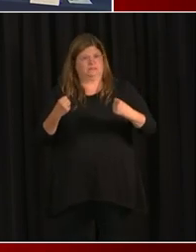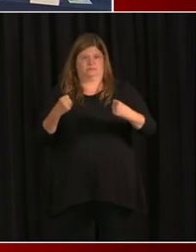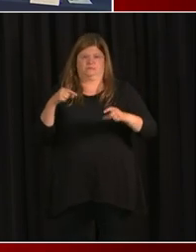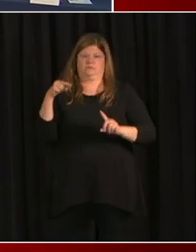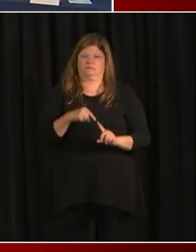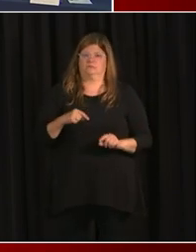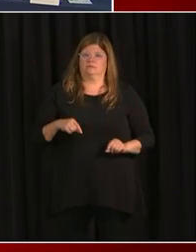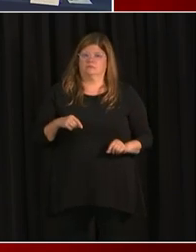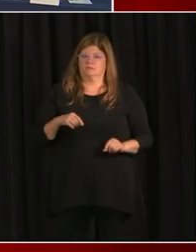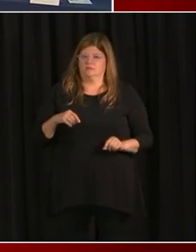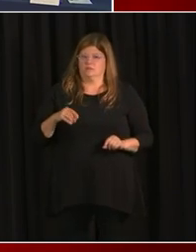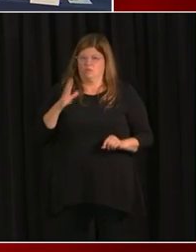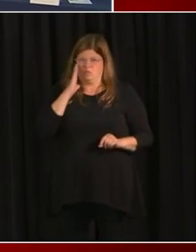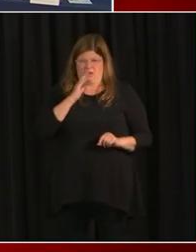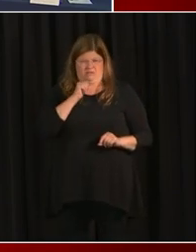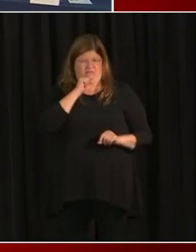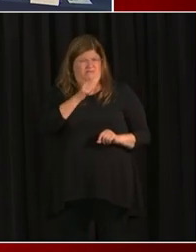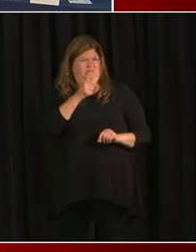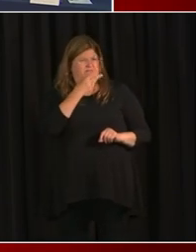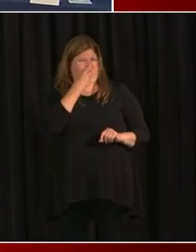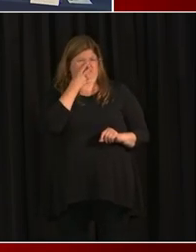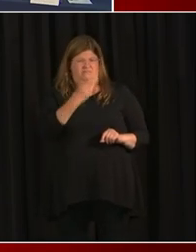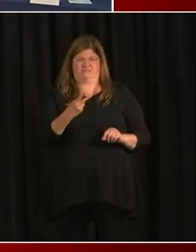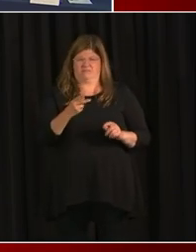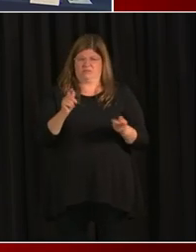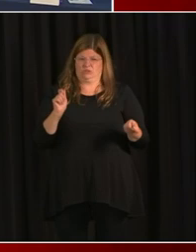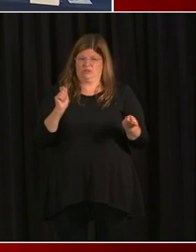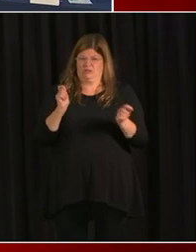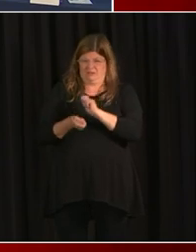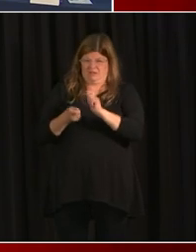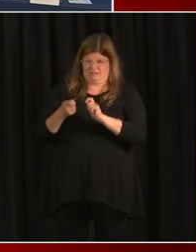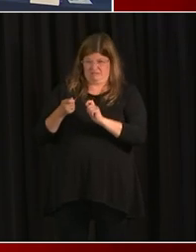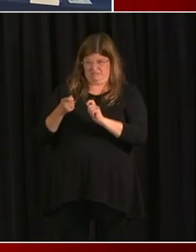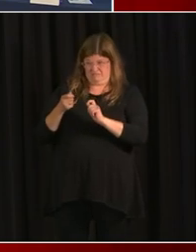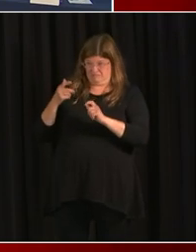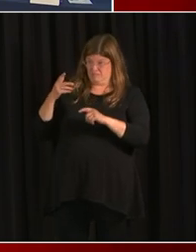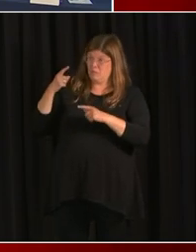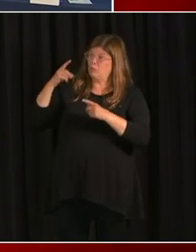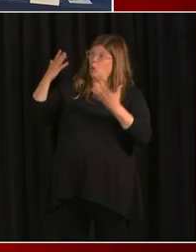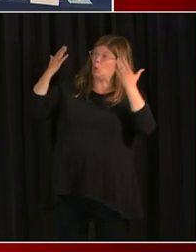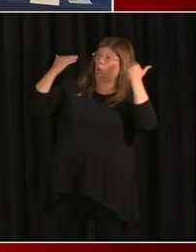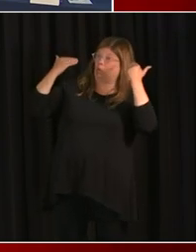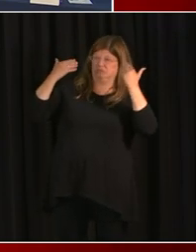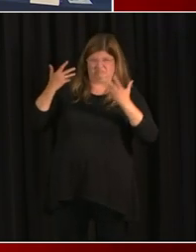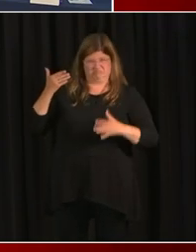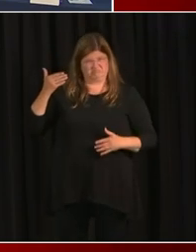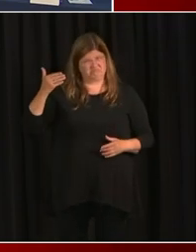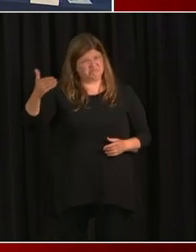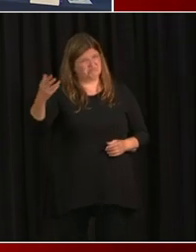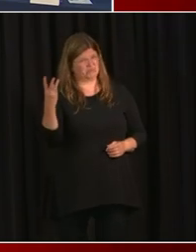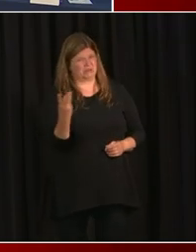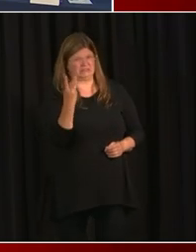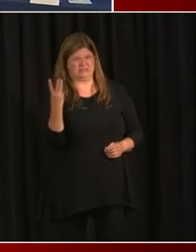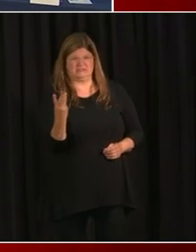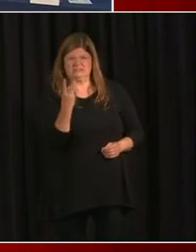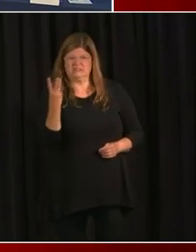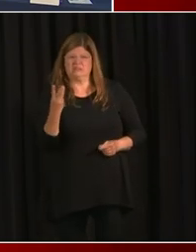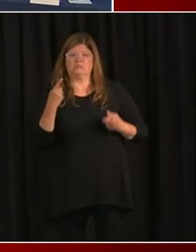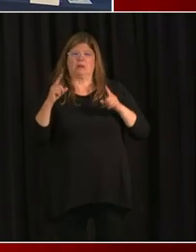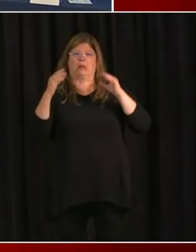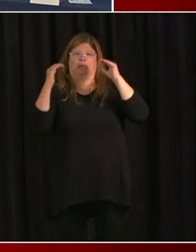will not see a break in the weather until probably Wednesday night, when the temperatures will go into the